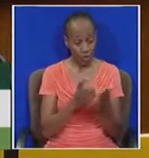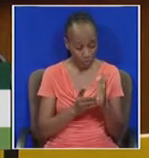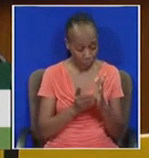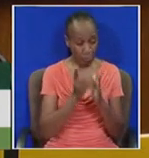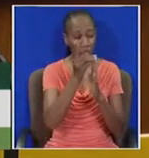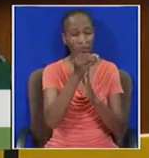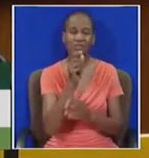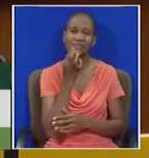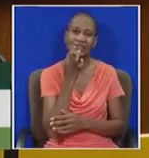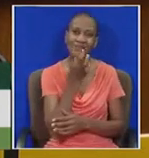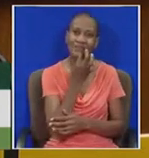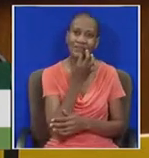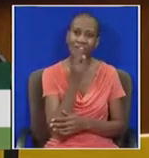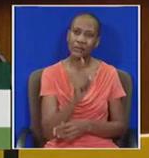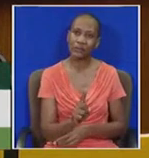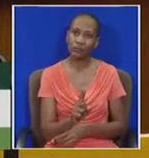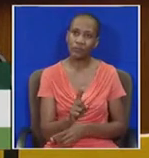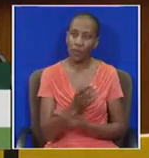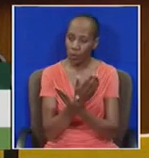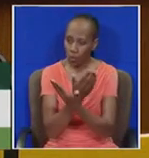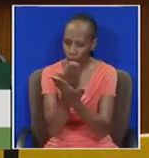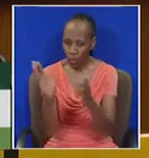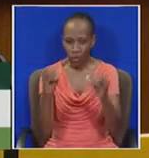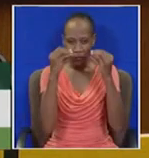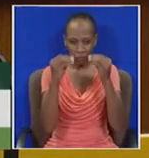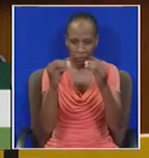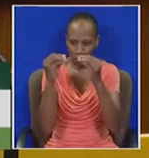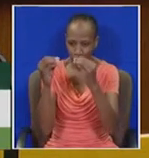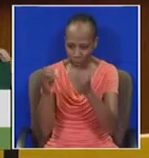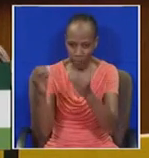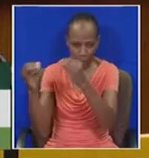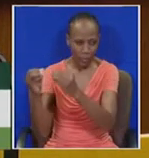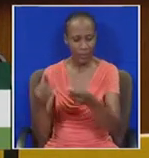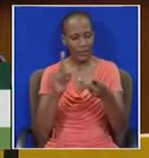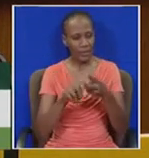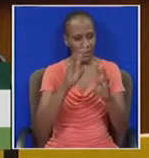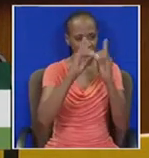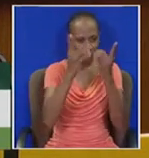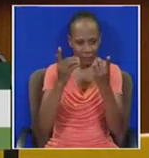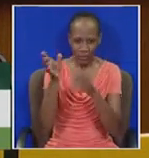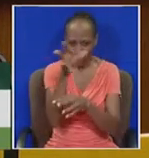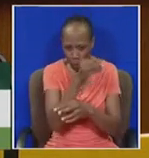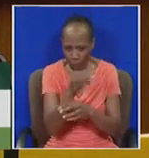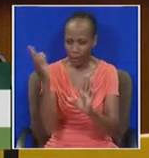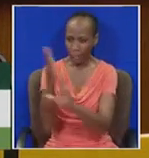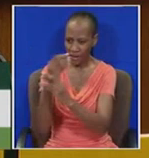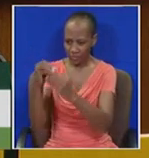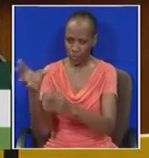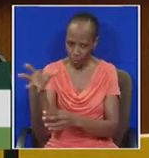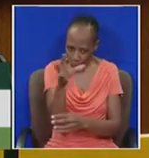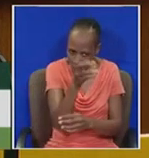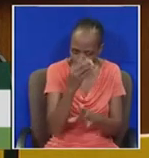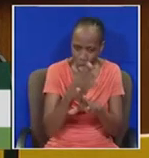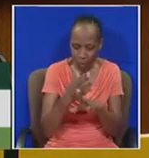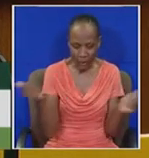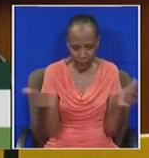calls for a commitment for all sectors of the economy, the public and private sector, so that we